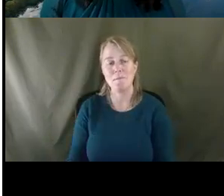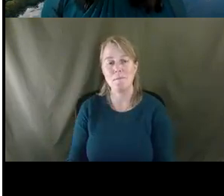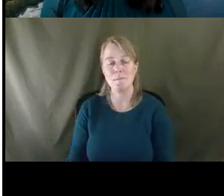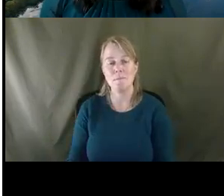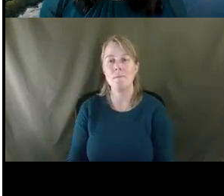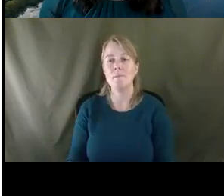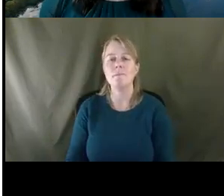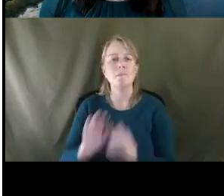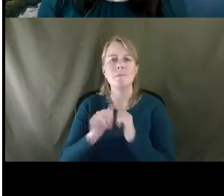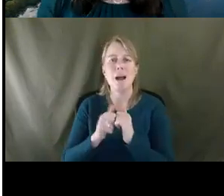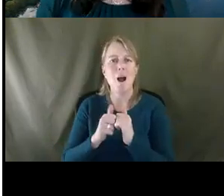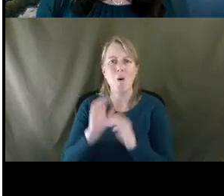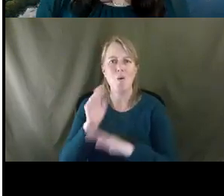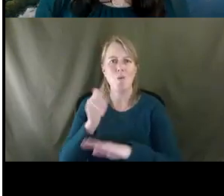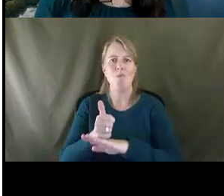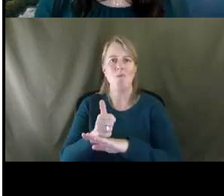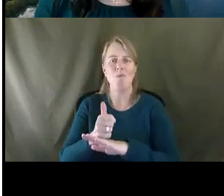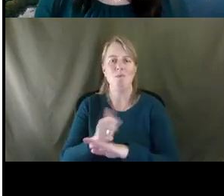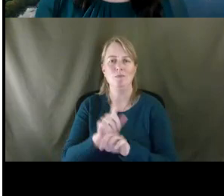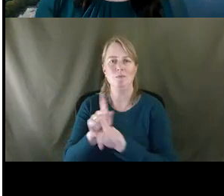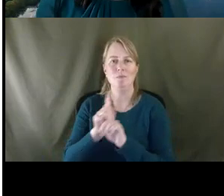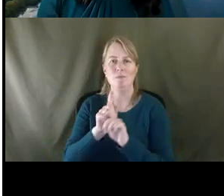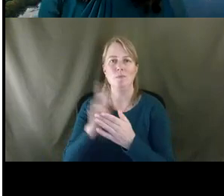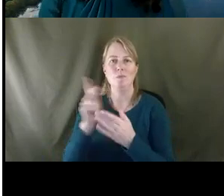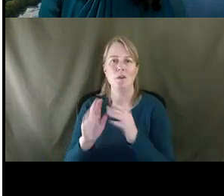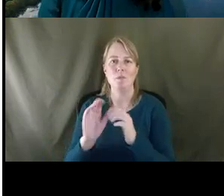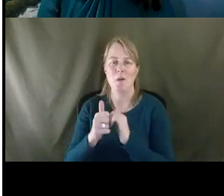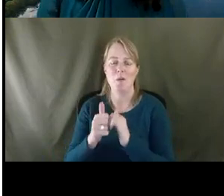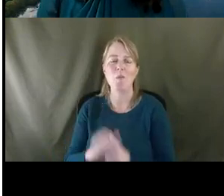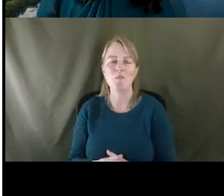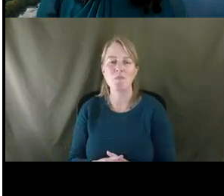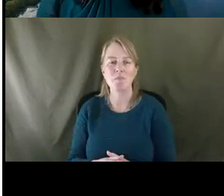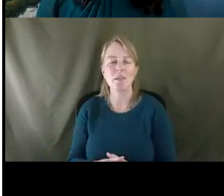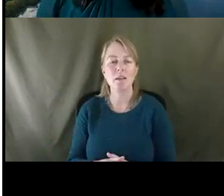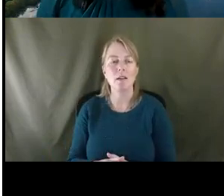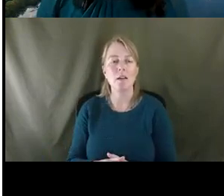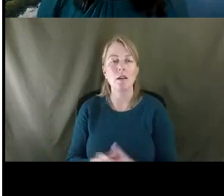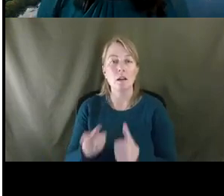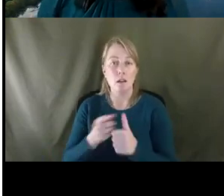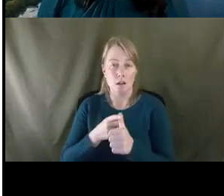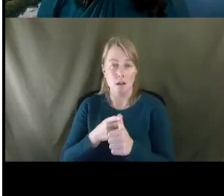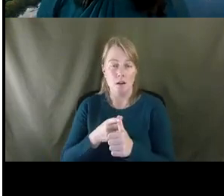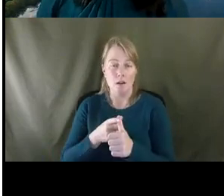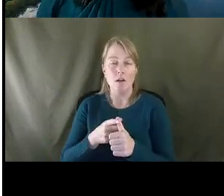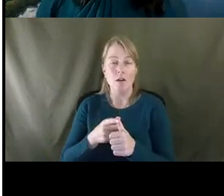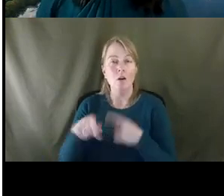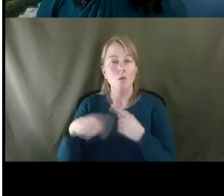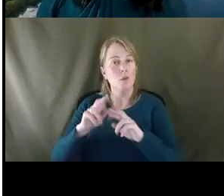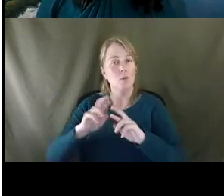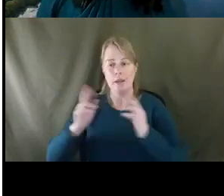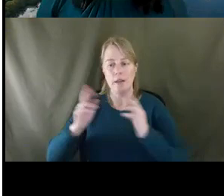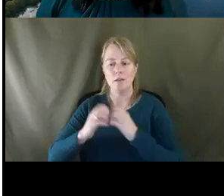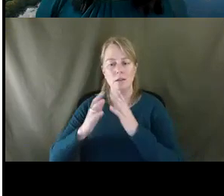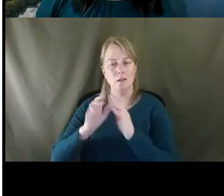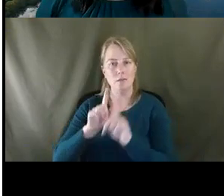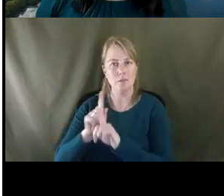So how do we do this? How do we create our own program? The first thing you'll need to do when starting to develop your